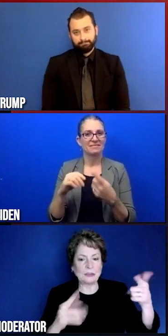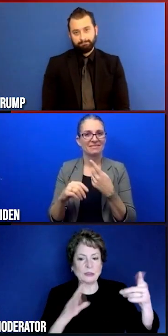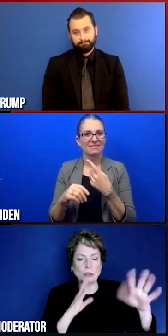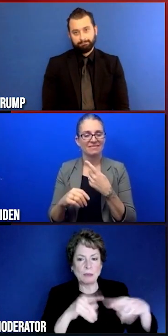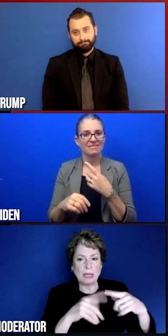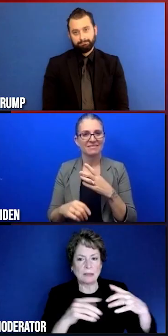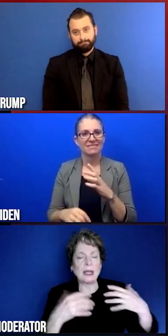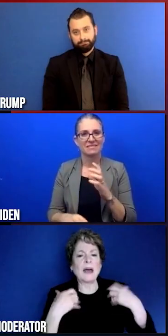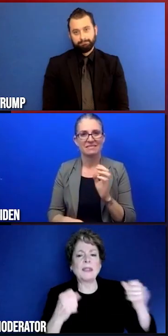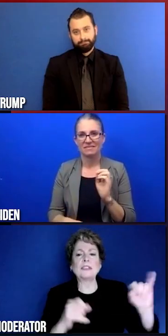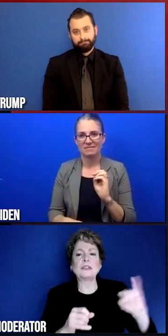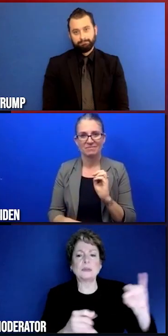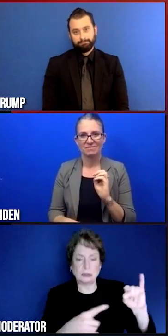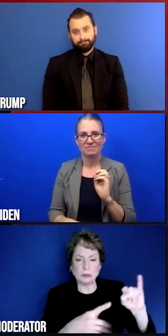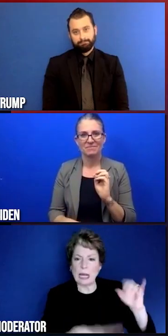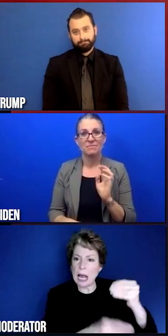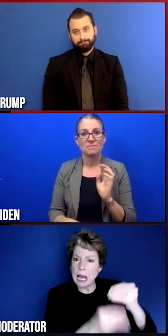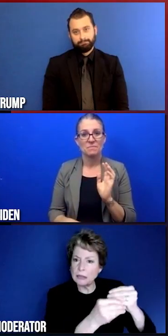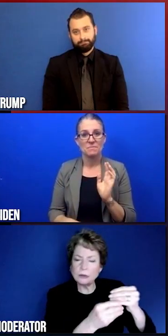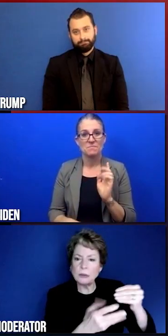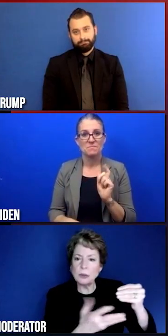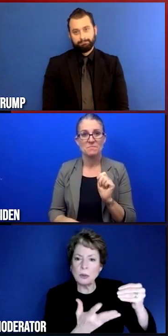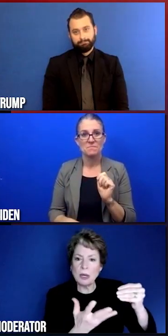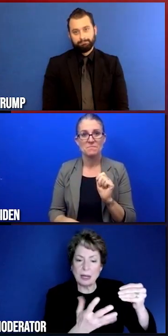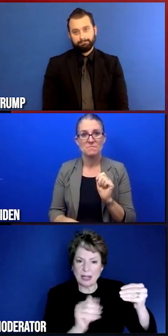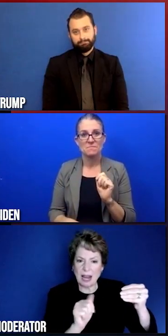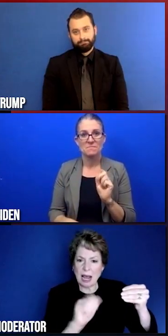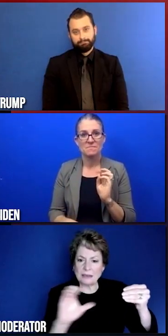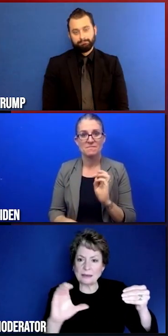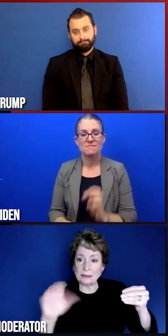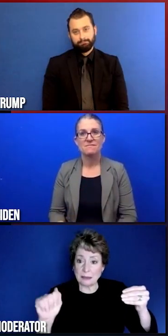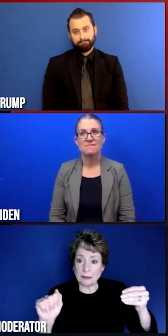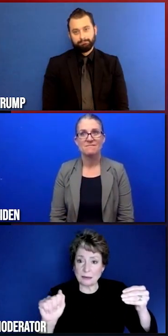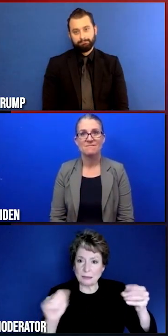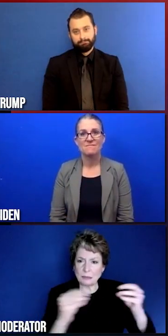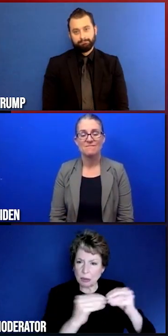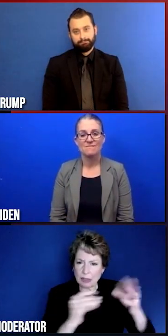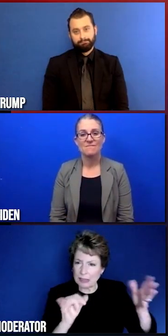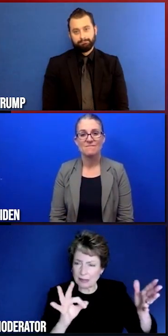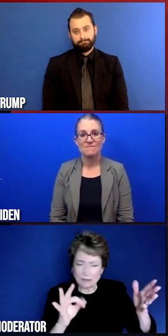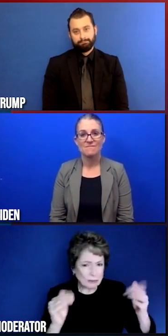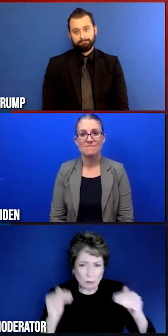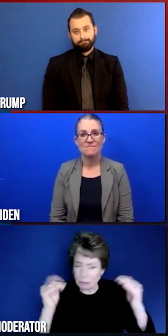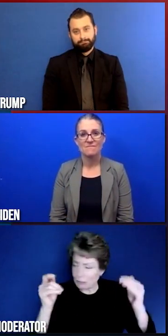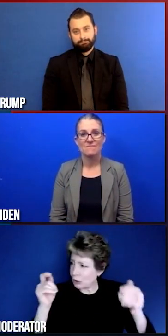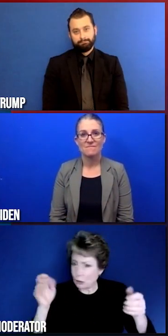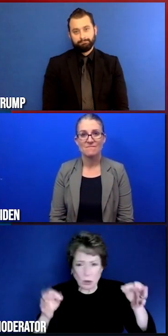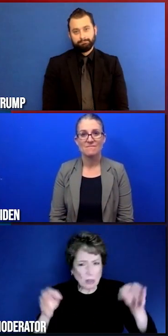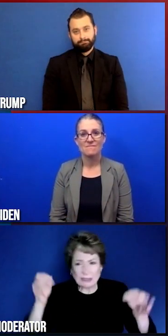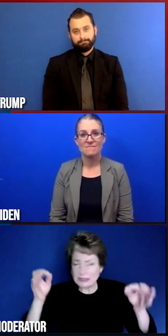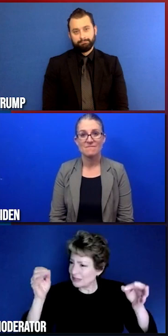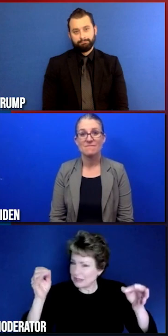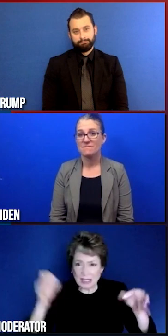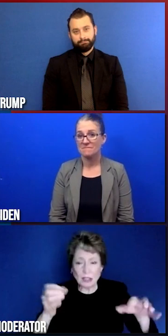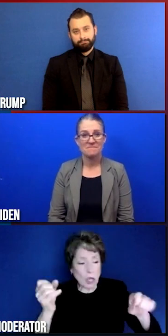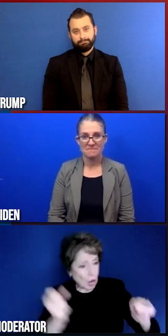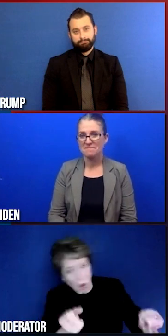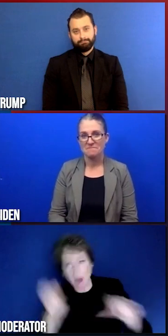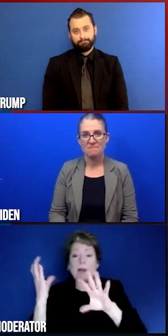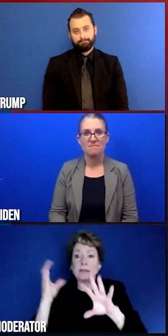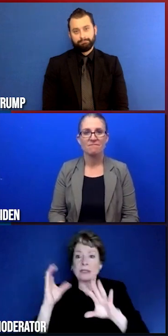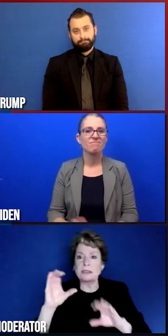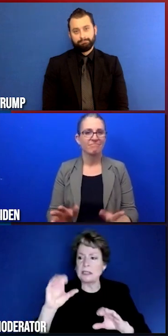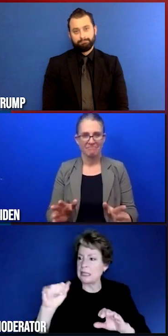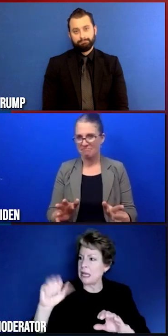your plan if the law is ruled unconstitutional by the Supreme Court? You have 2 minutes uninterrupted. What I'm going to do is